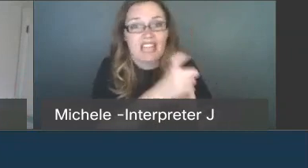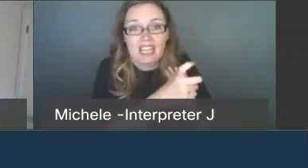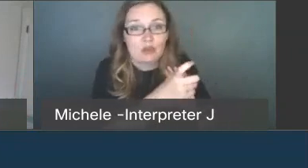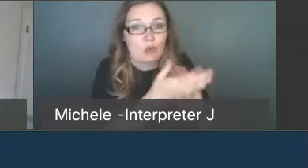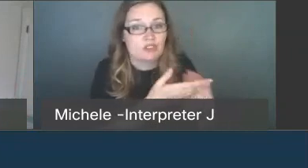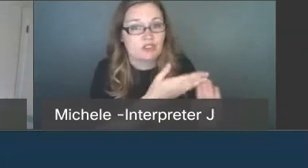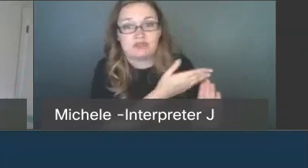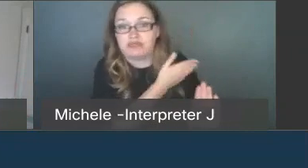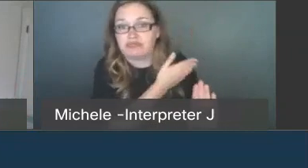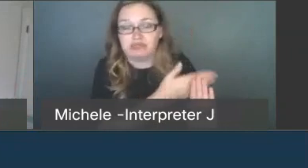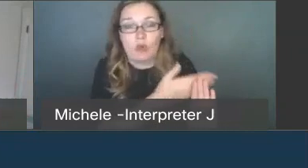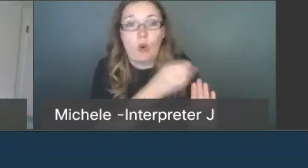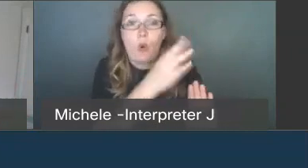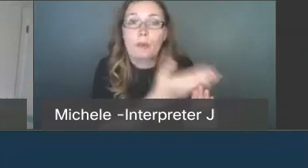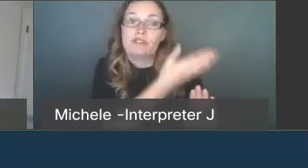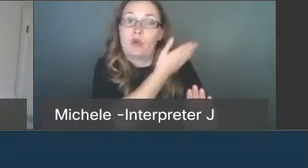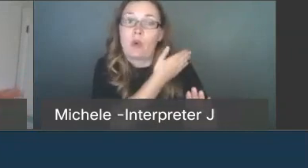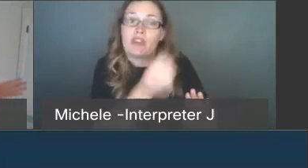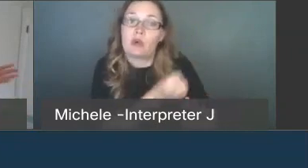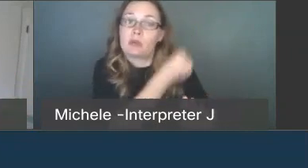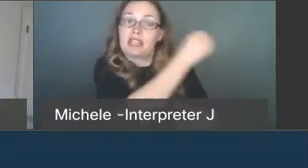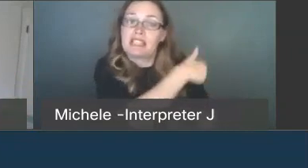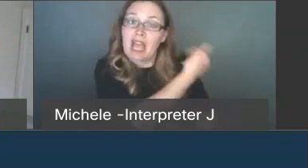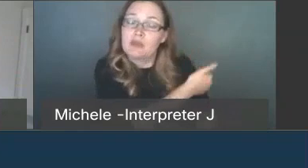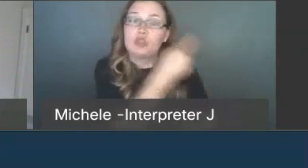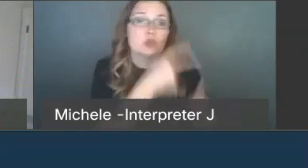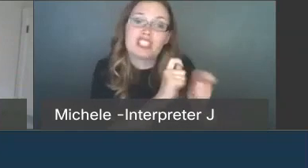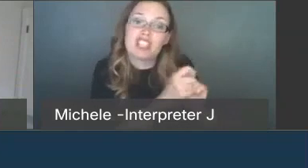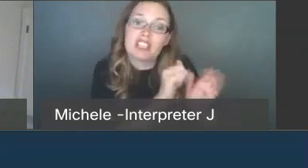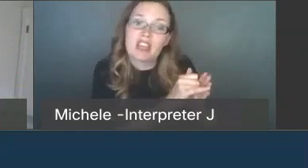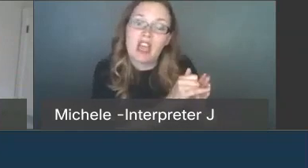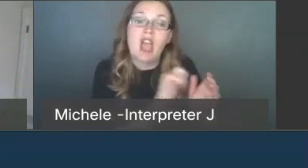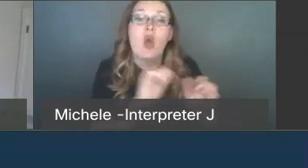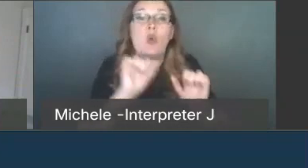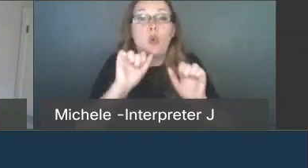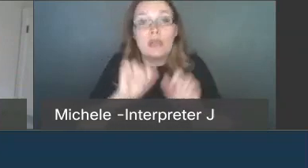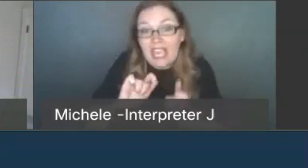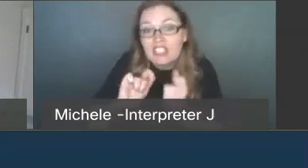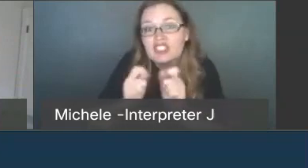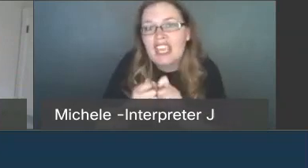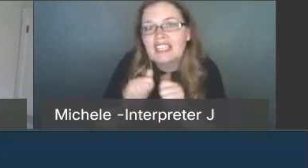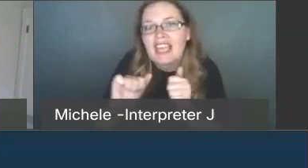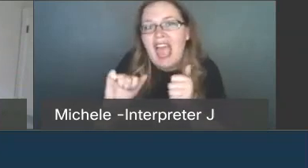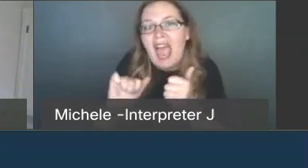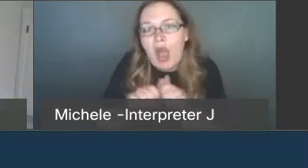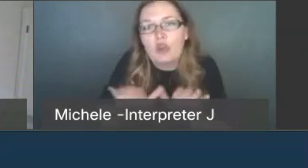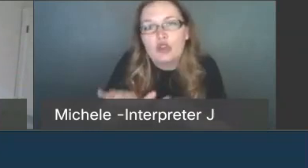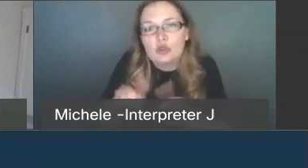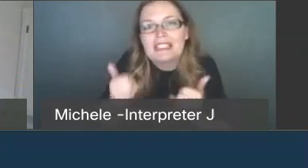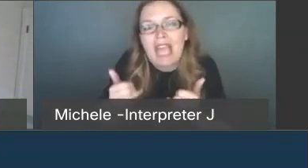historically they were placed in a hospital setting. What we can focus on is how they're doing now and where they should be placed